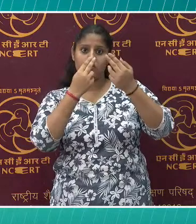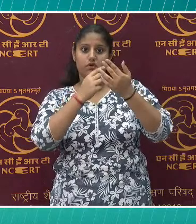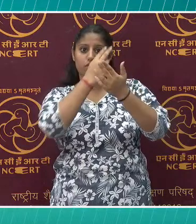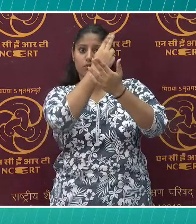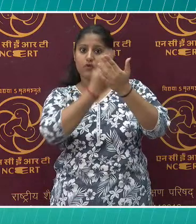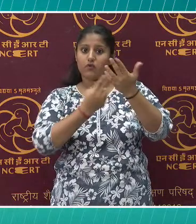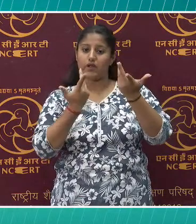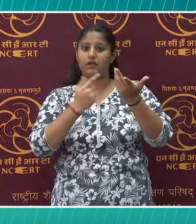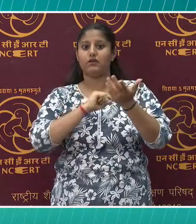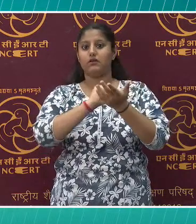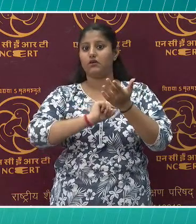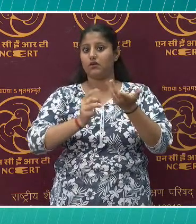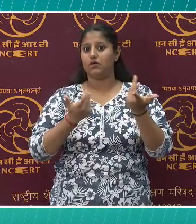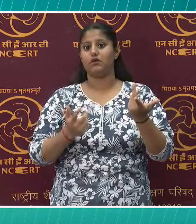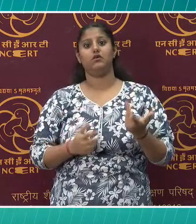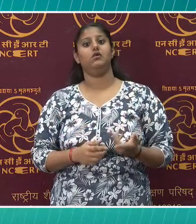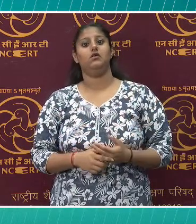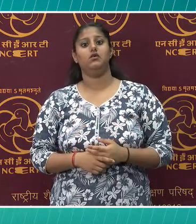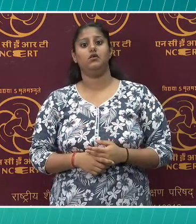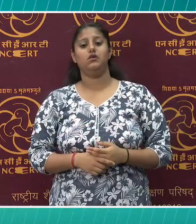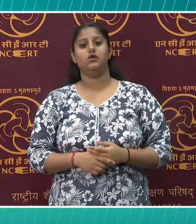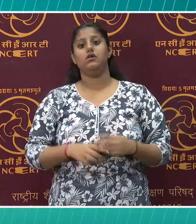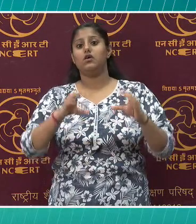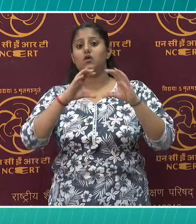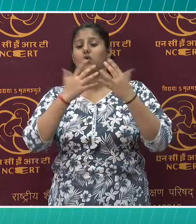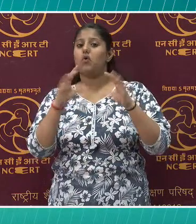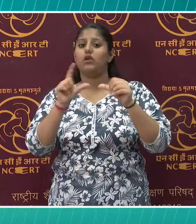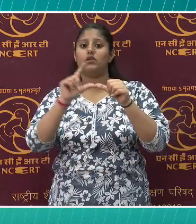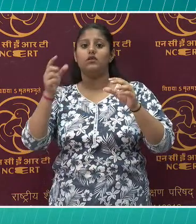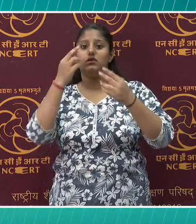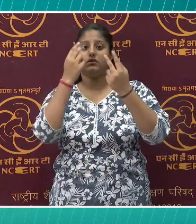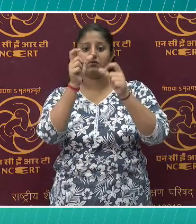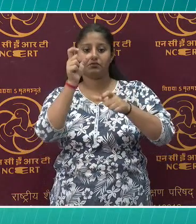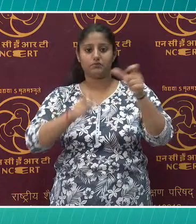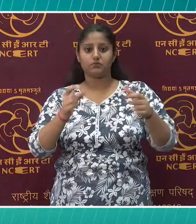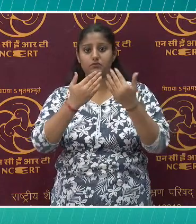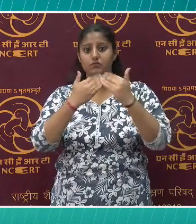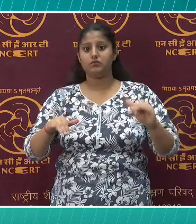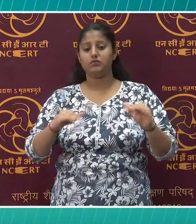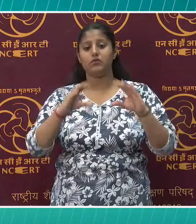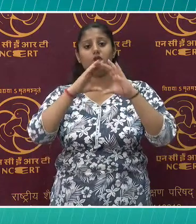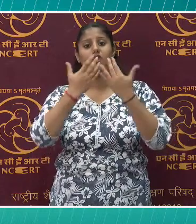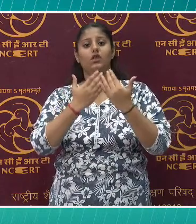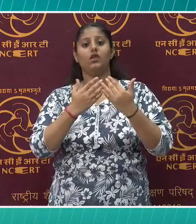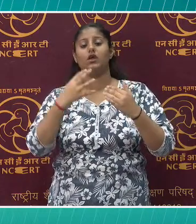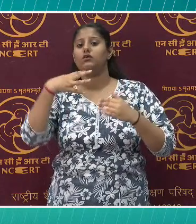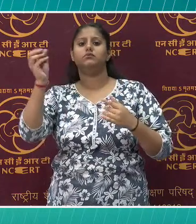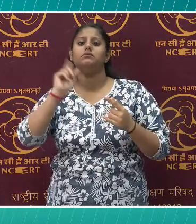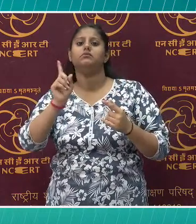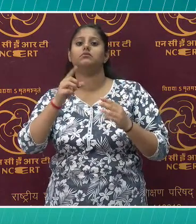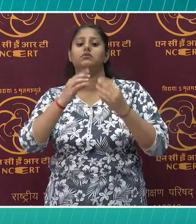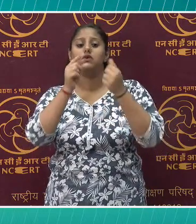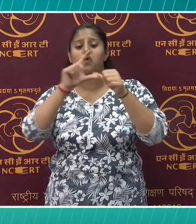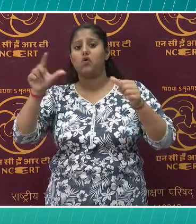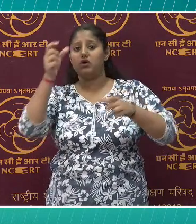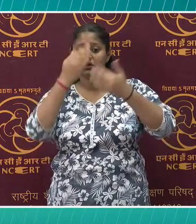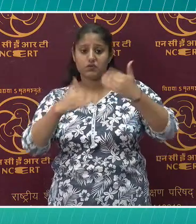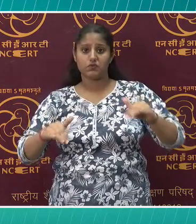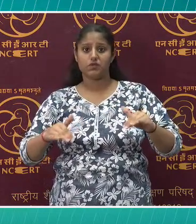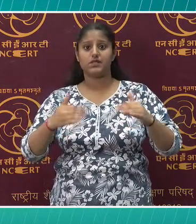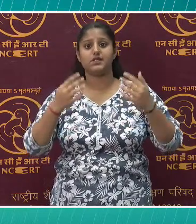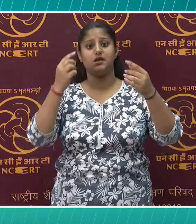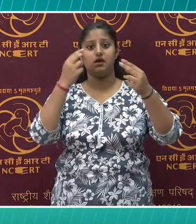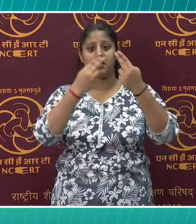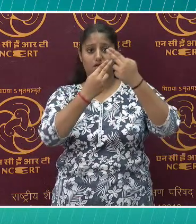most important is, nobody in the class should be left out. It should be engaging. every child can be involved in the